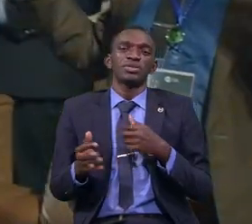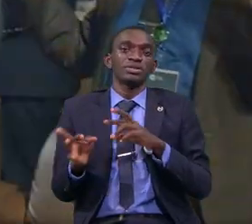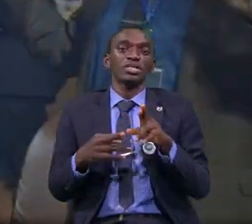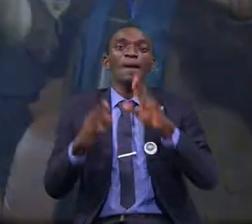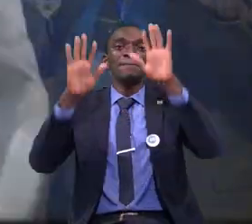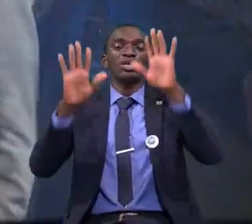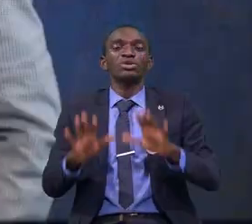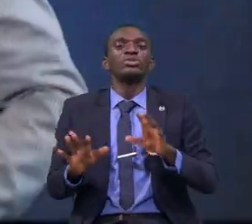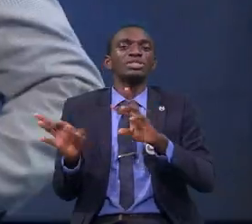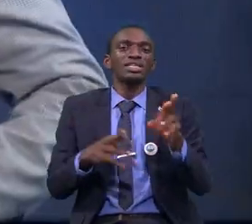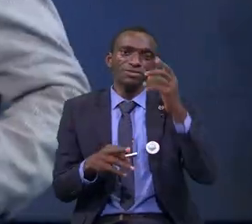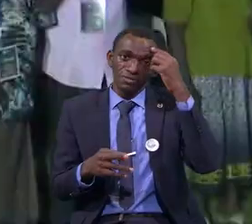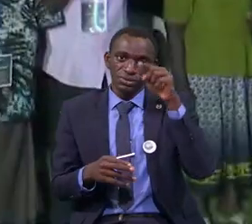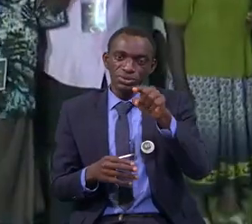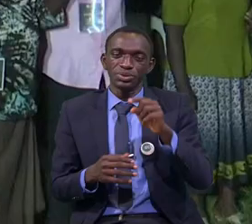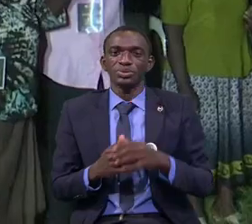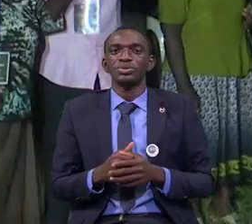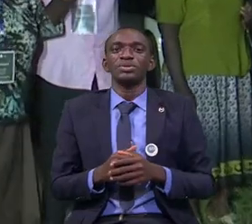Miracle is ready for you.